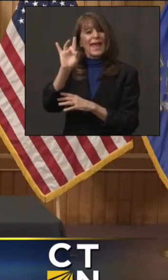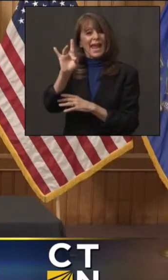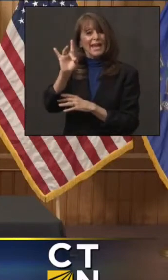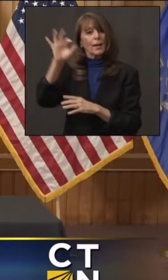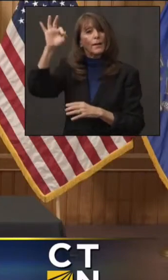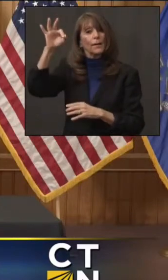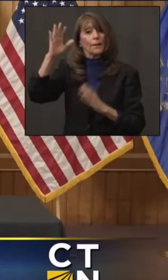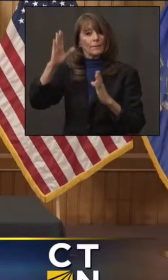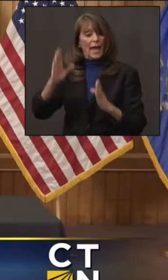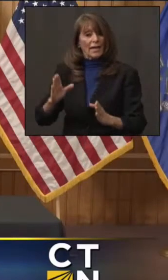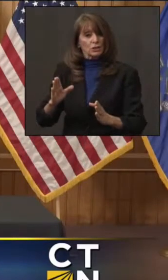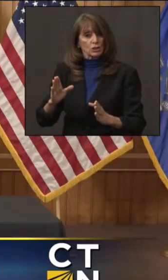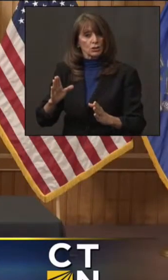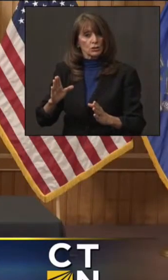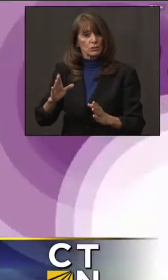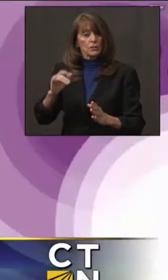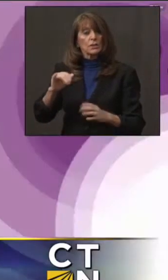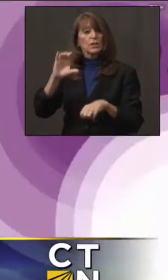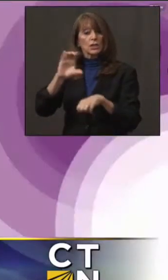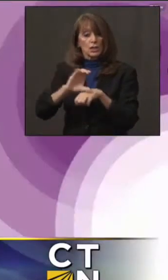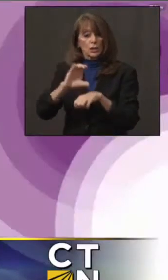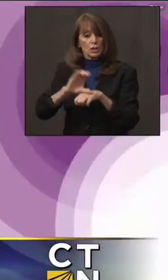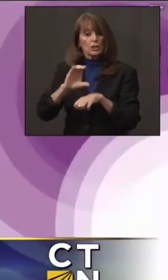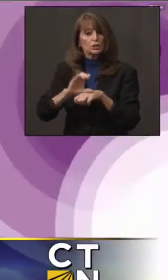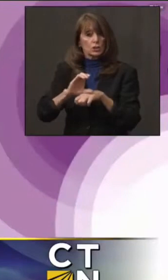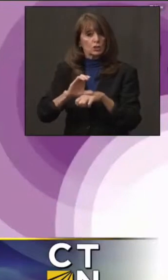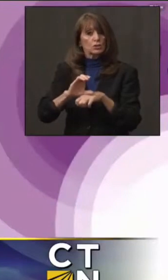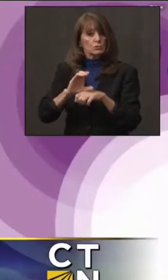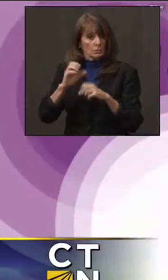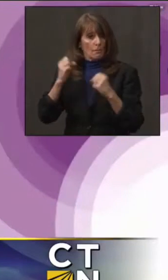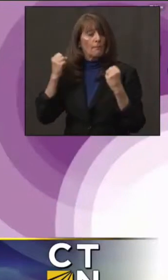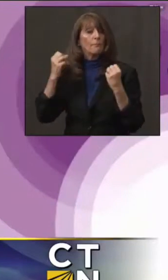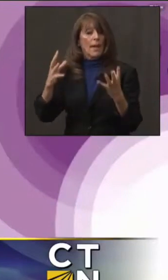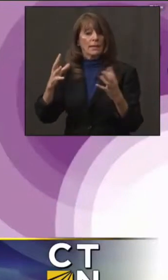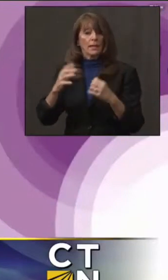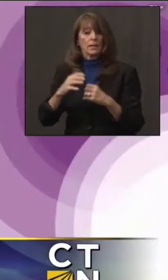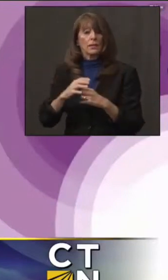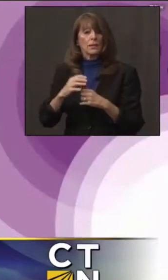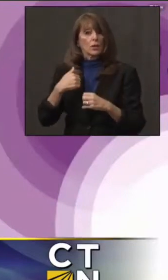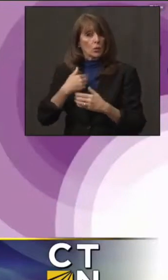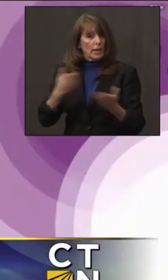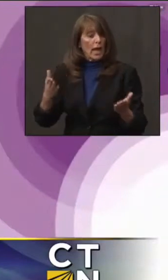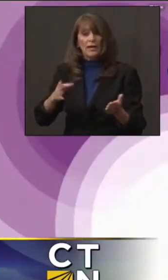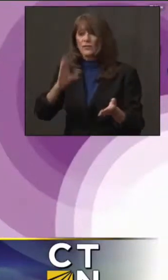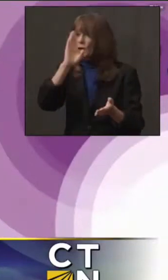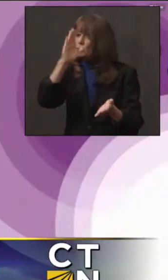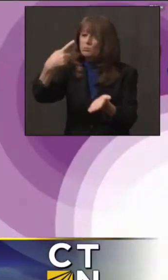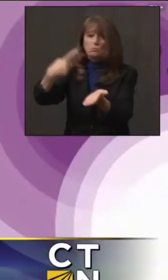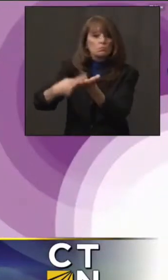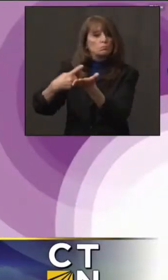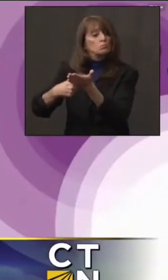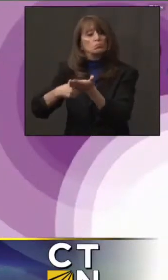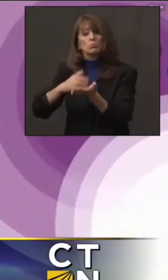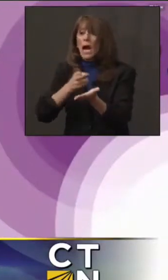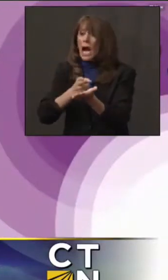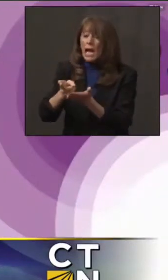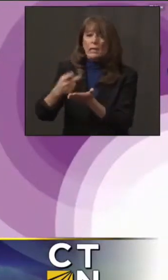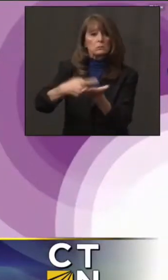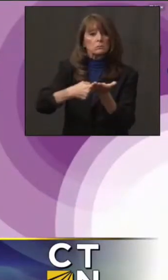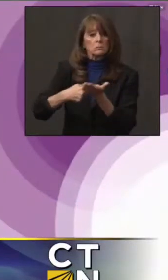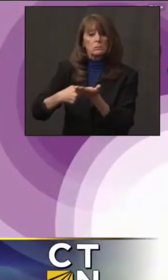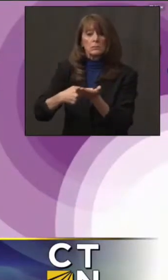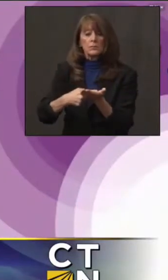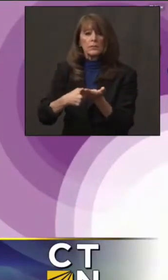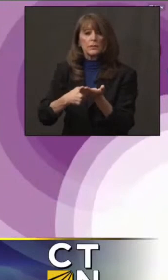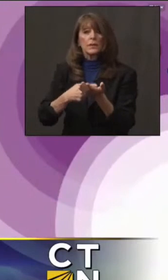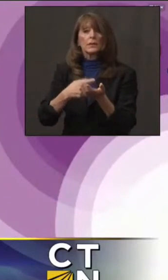pastors of whose congregations are considerably large. And we had that open and honest conversation. The day before that, I met